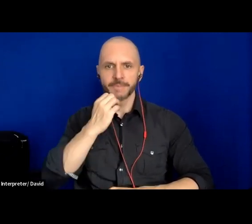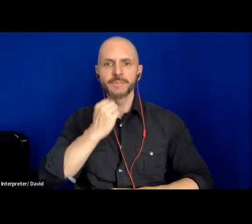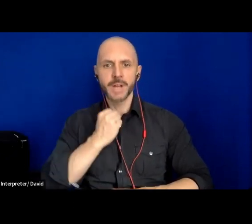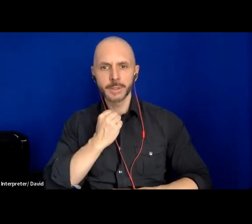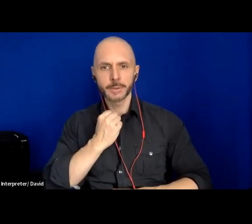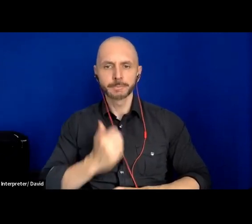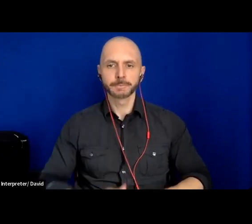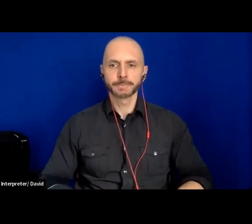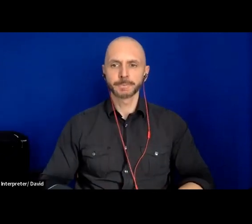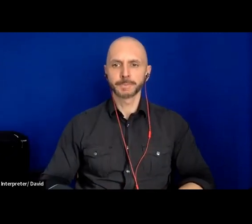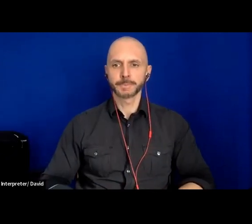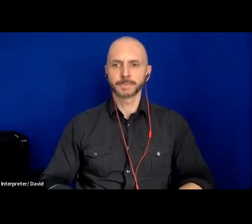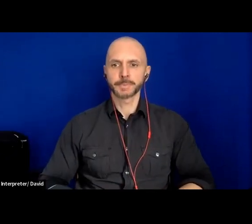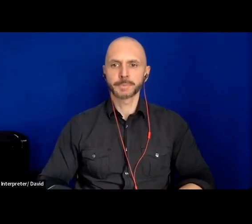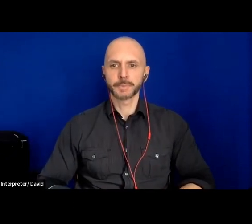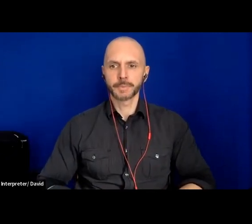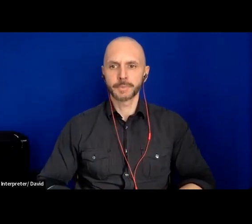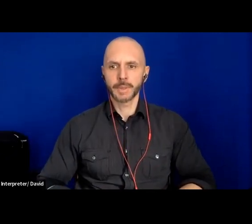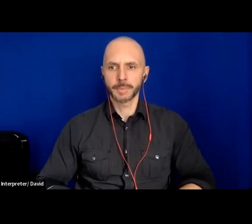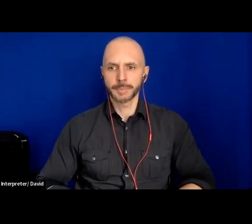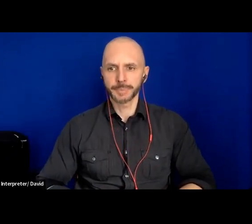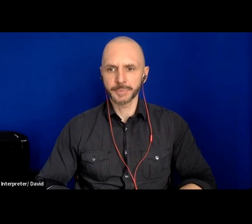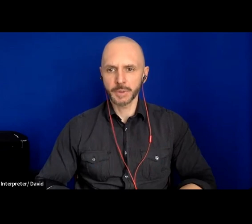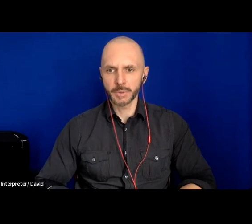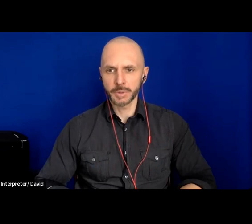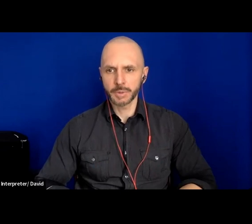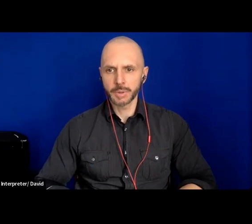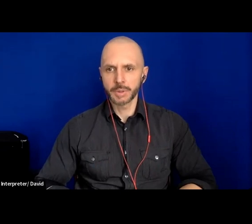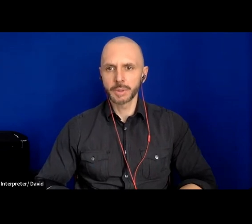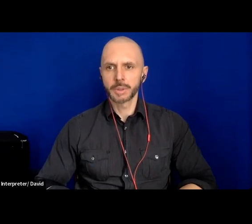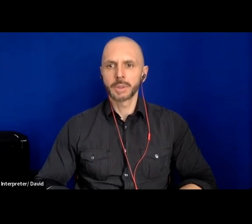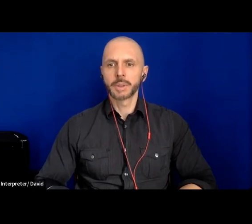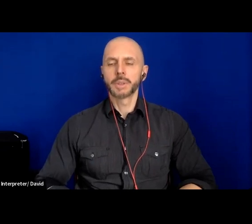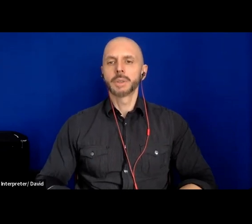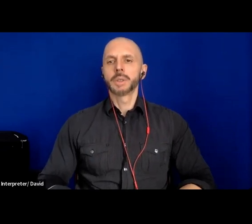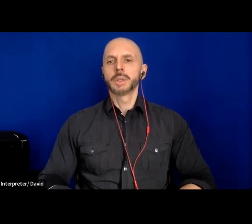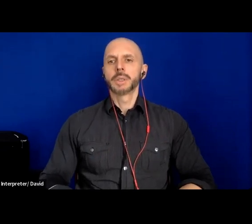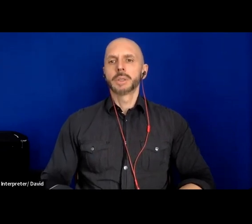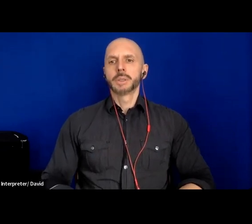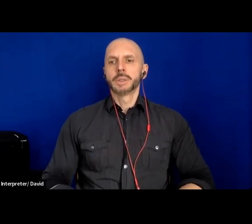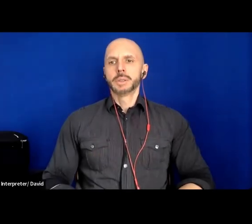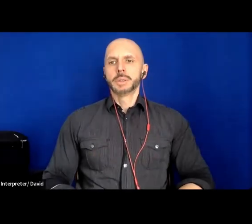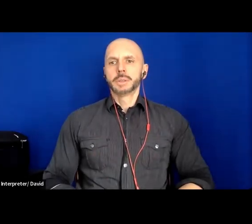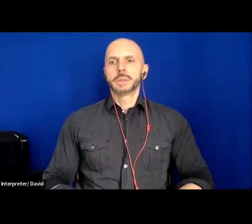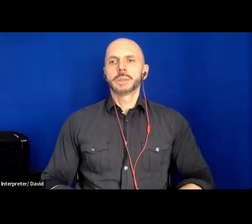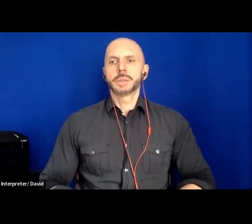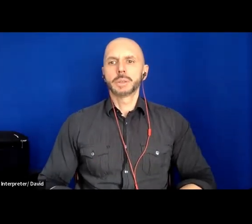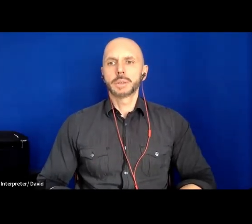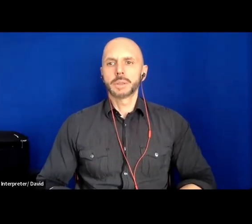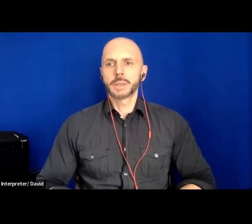All right, it's gonna keep going unless there's any hands raised or other questions.